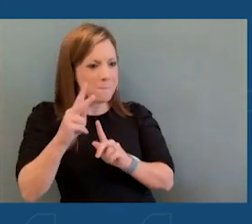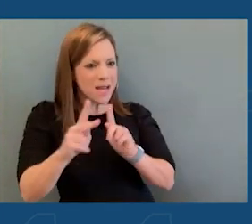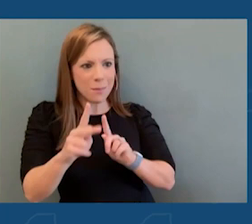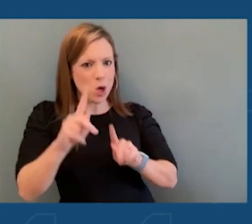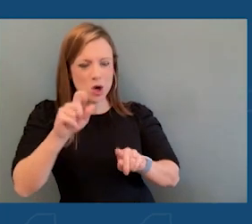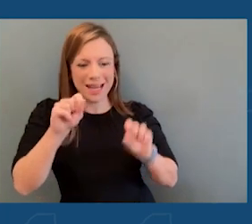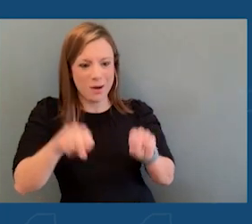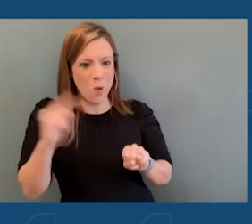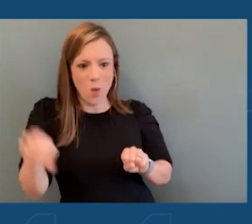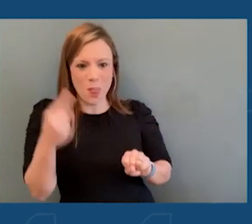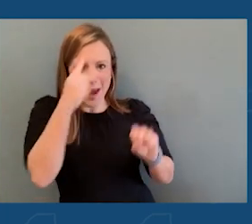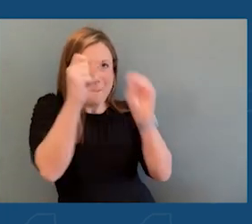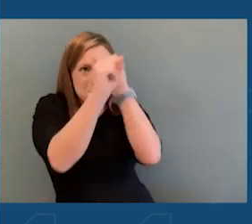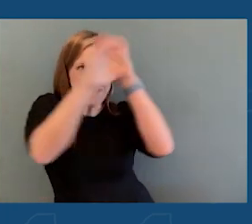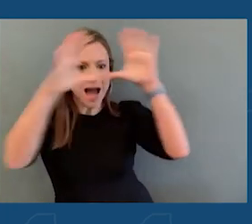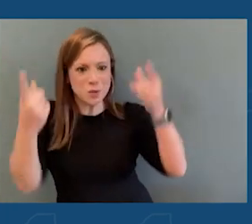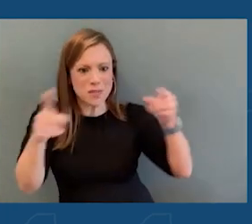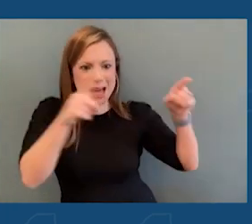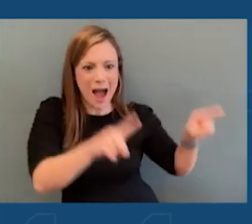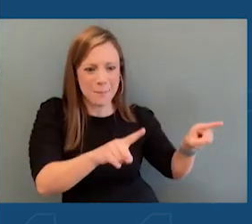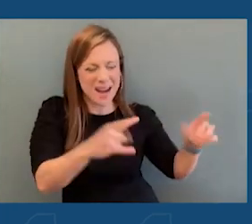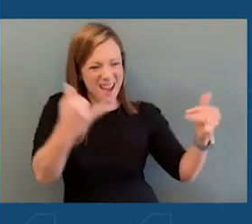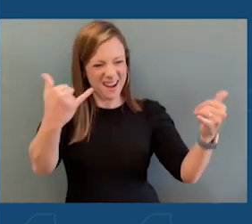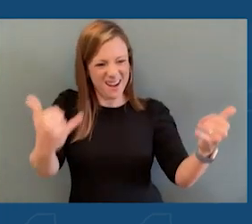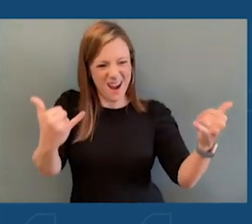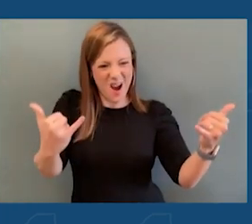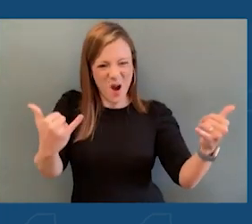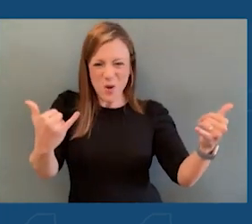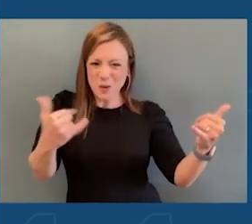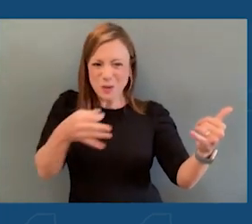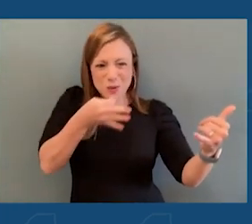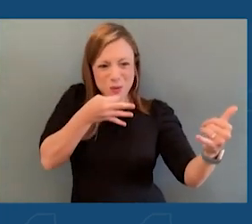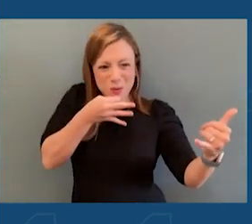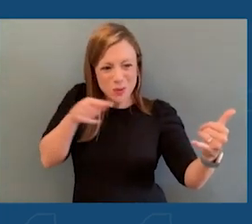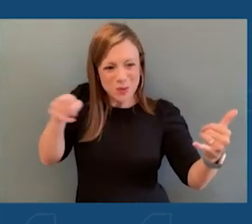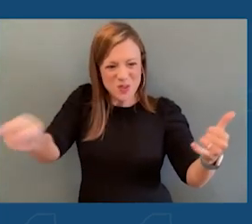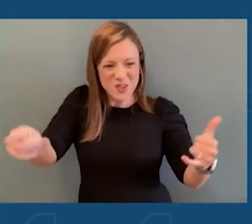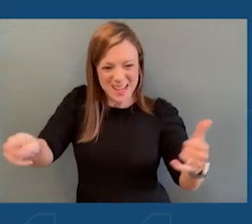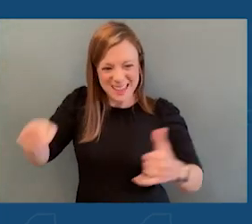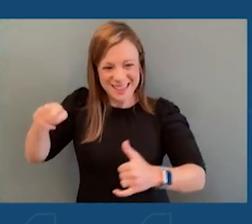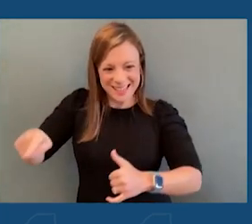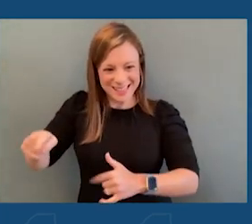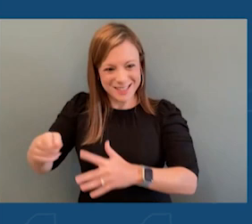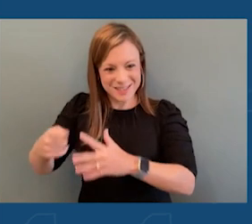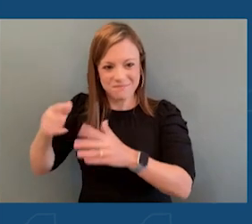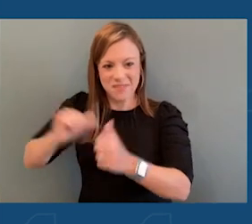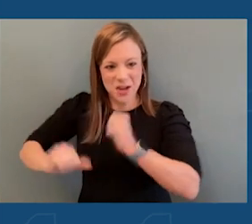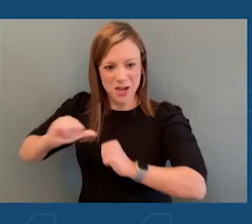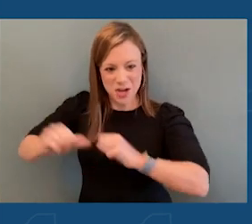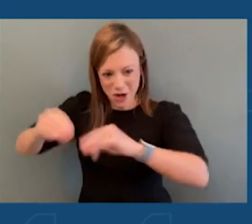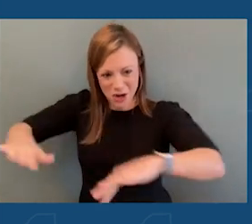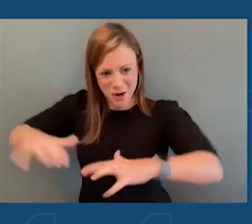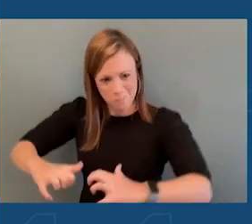and now we're on the verge, the cusp, with this groundbreaking of seeing it become a reality.